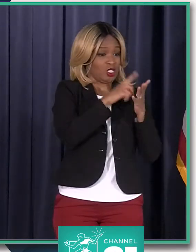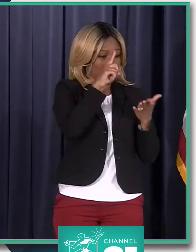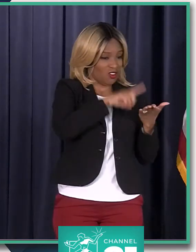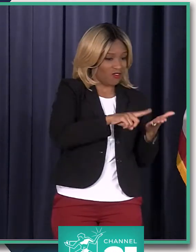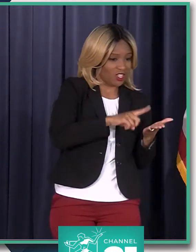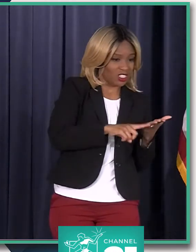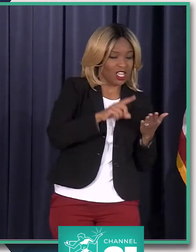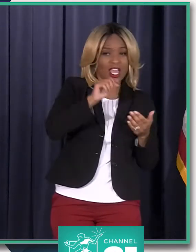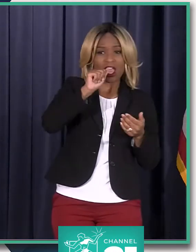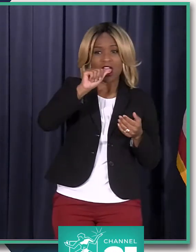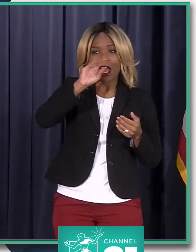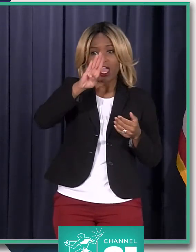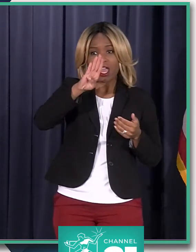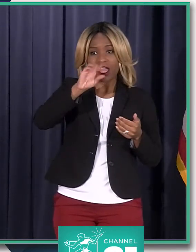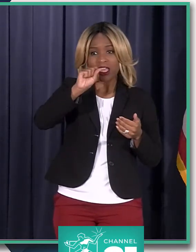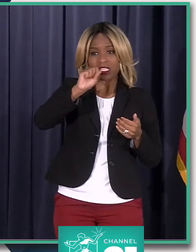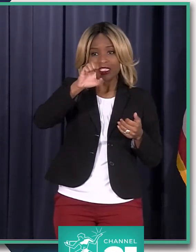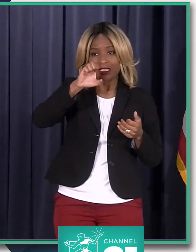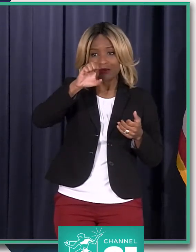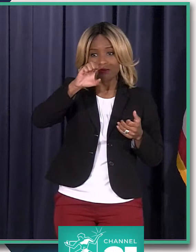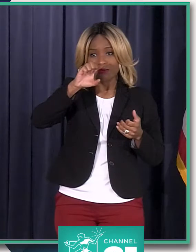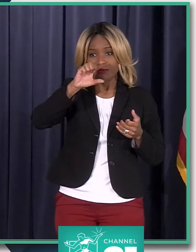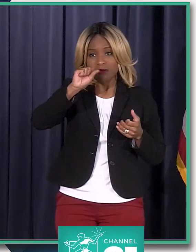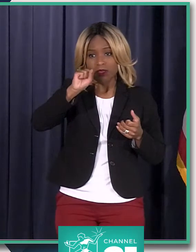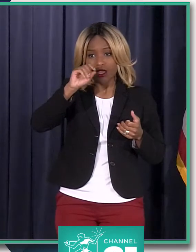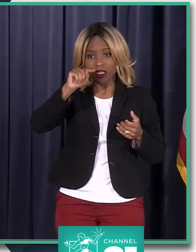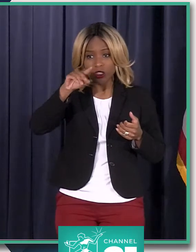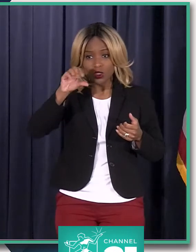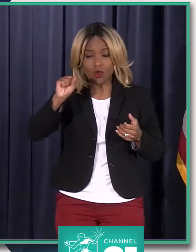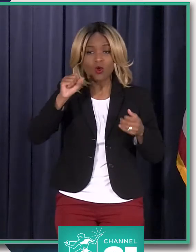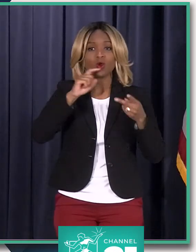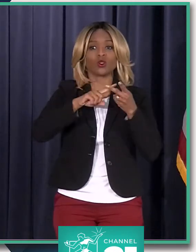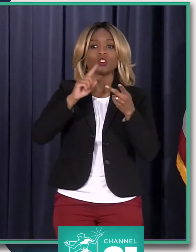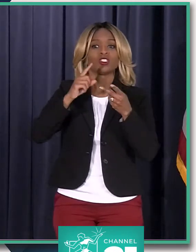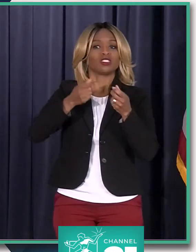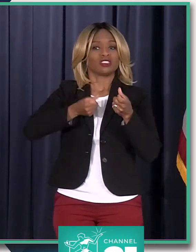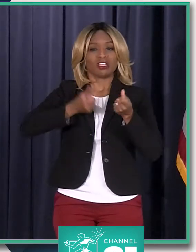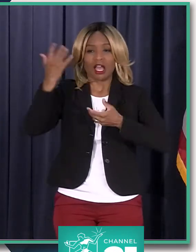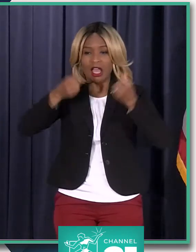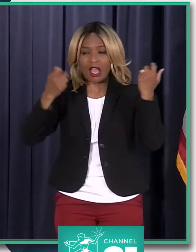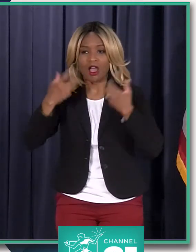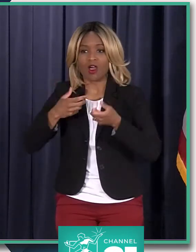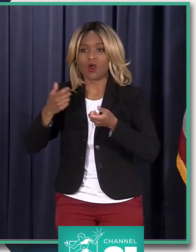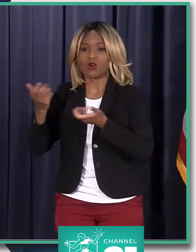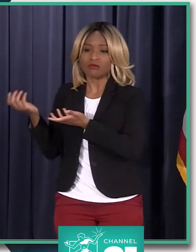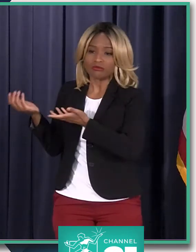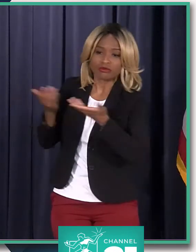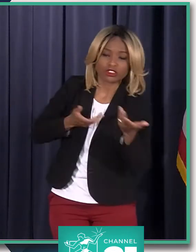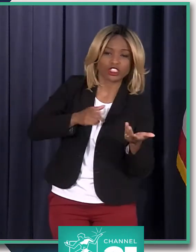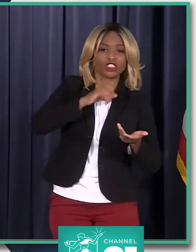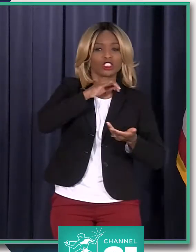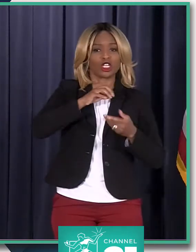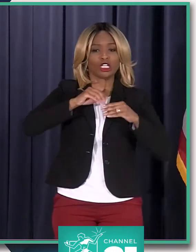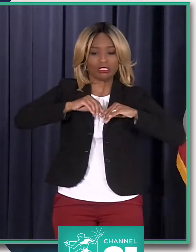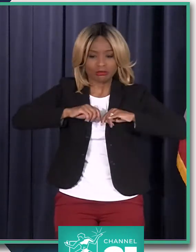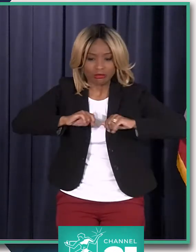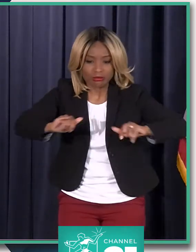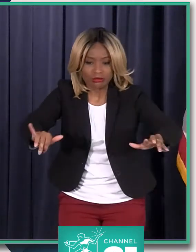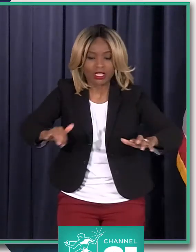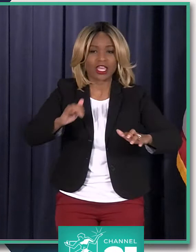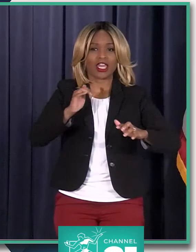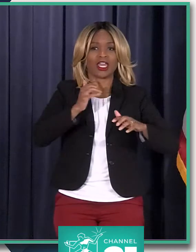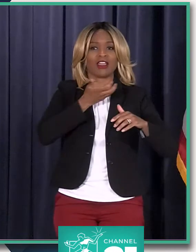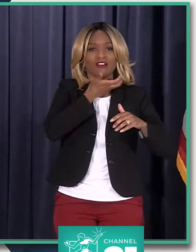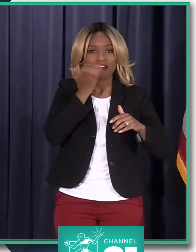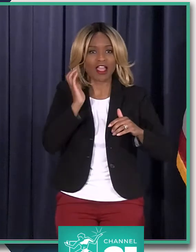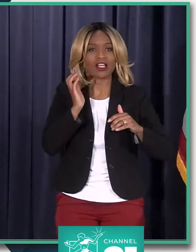the asbestos, to knocking down the house, to hauling in the dirt, to filling the dirt, to planting the grass. 15 positions.